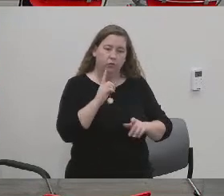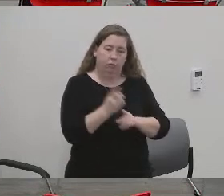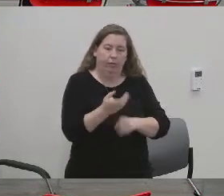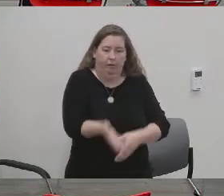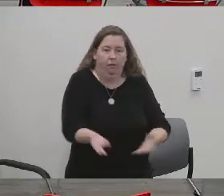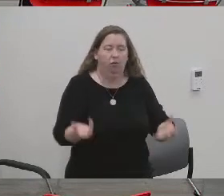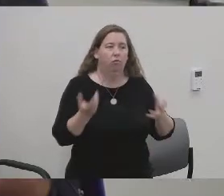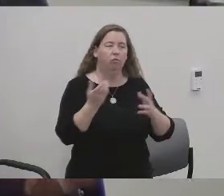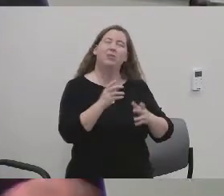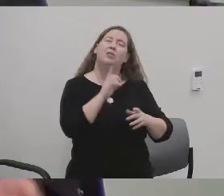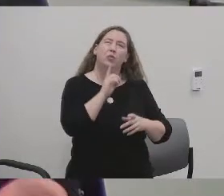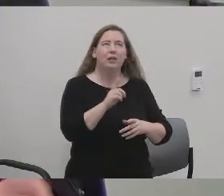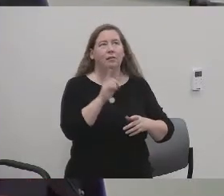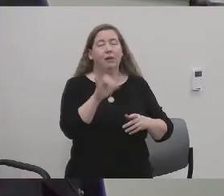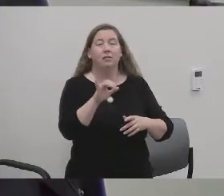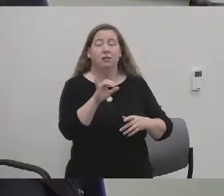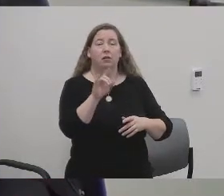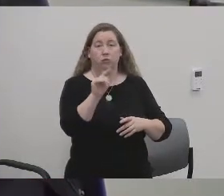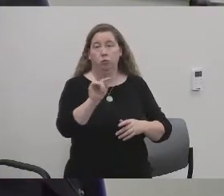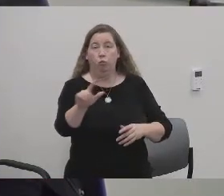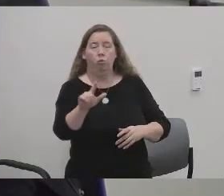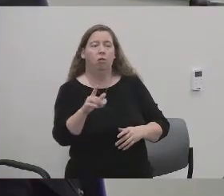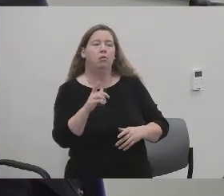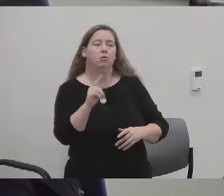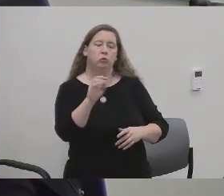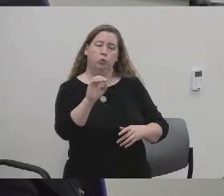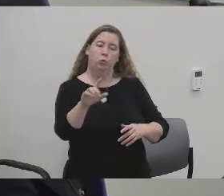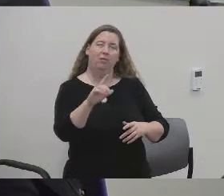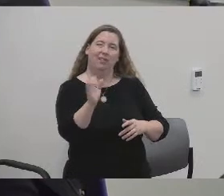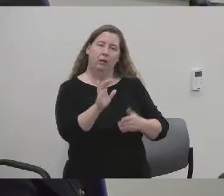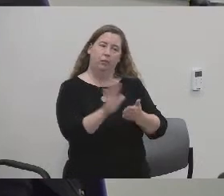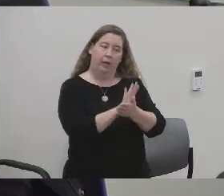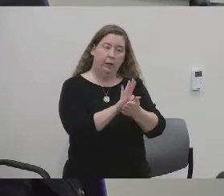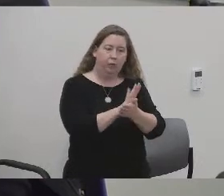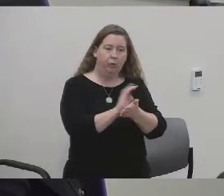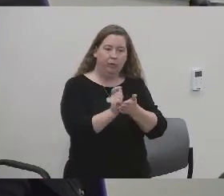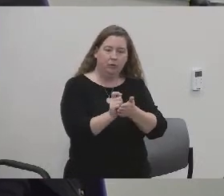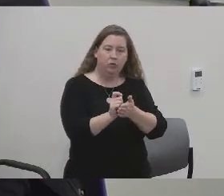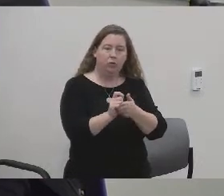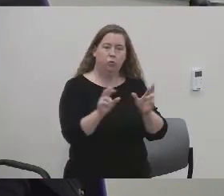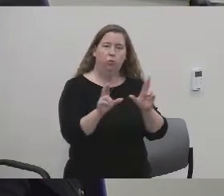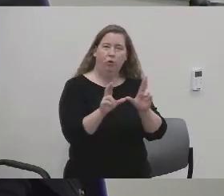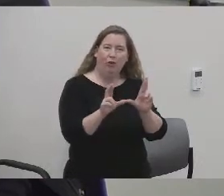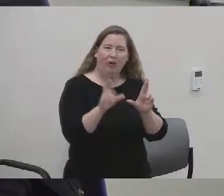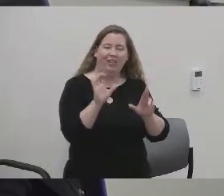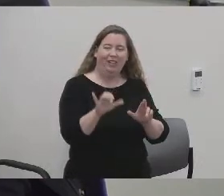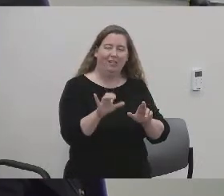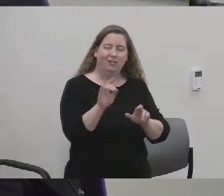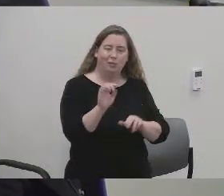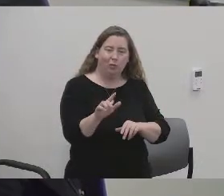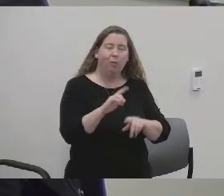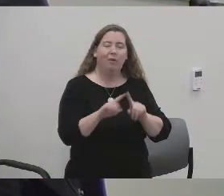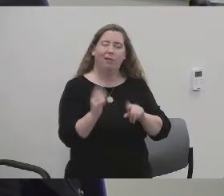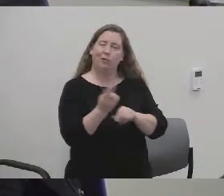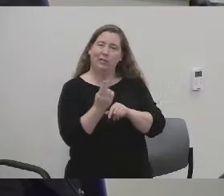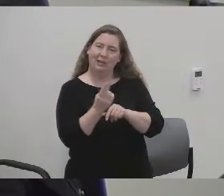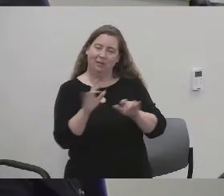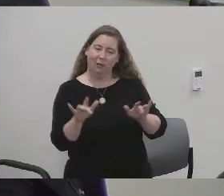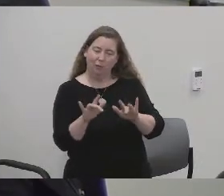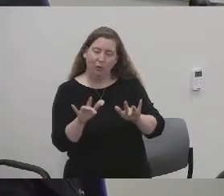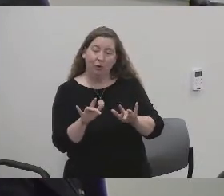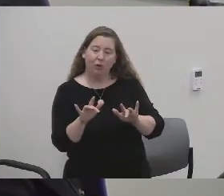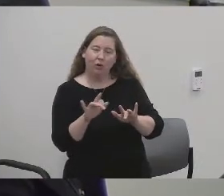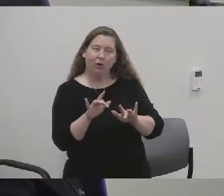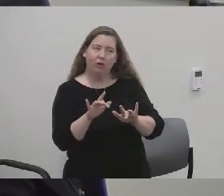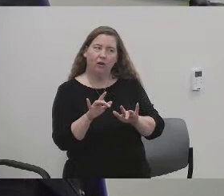which is a tool, just like pencil and paper and ruler is a tool, but using the computer and